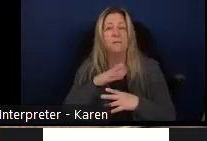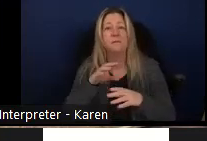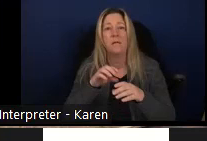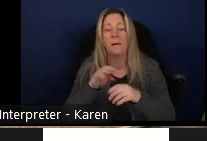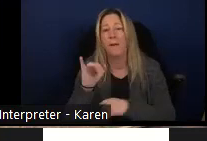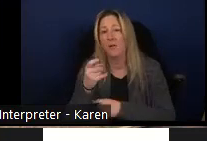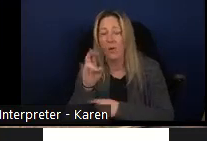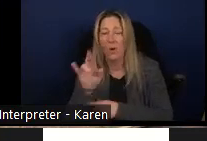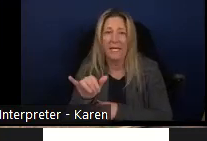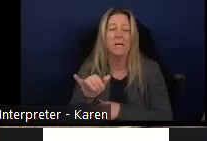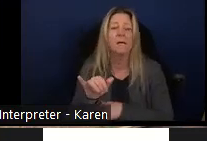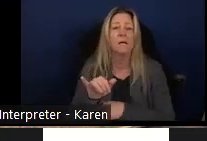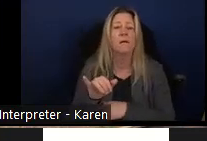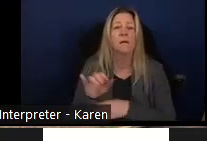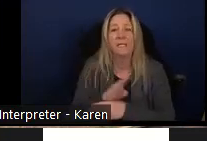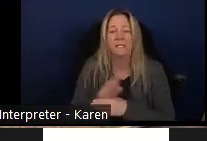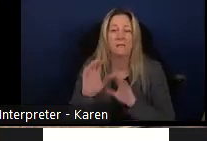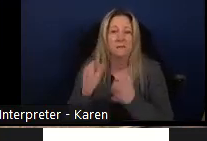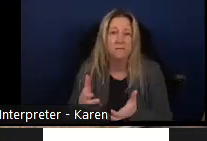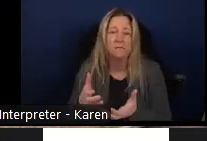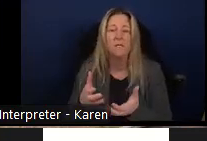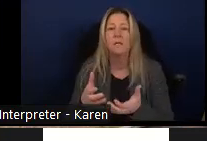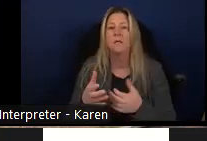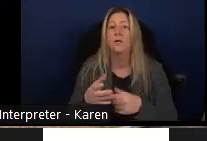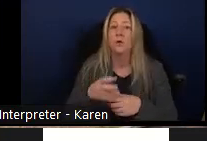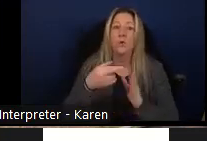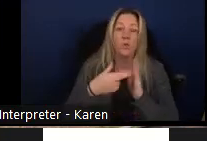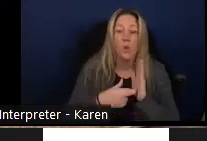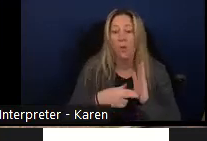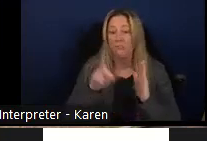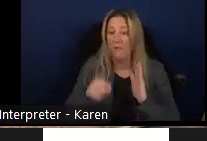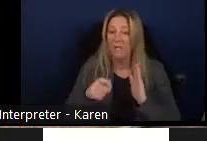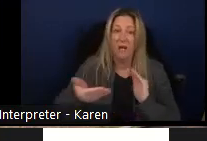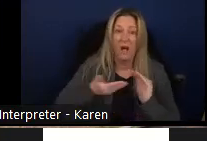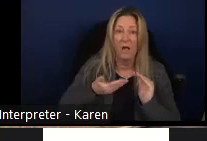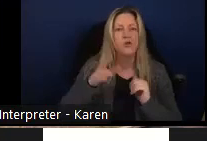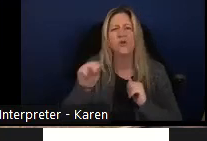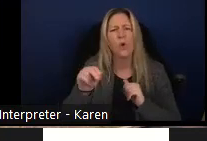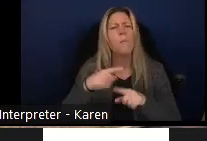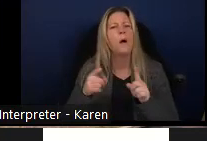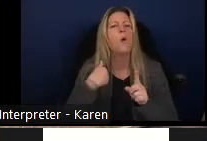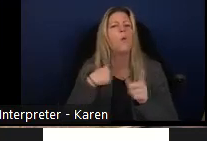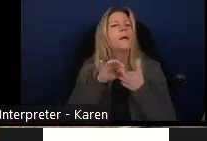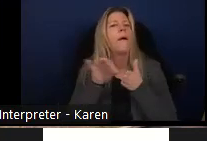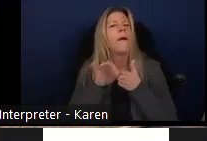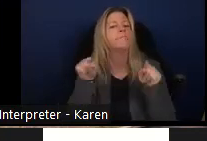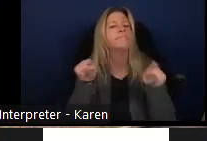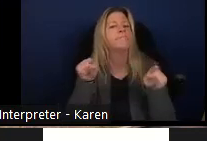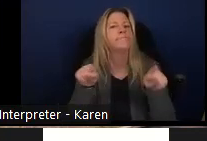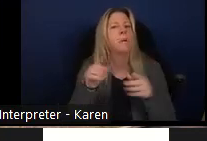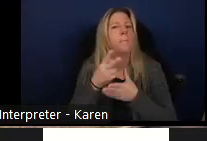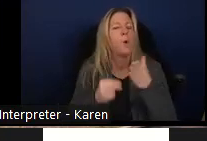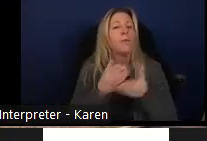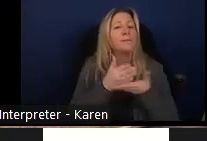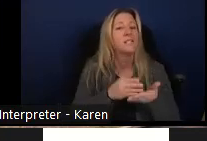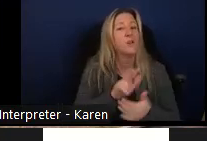there's no hard and fast rule that they must hire, but we do track their compliance with both Section 3 workers, which are the low